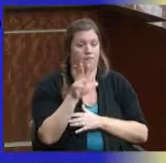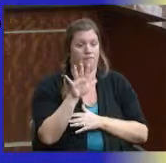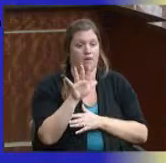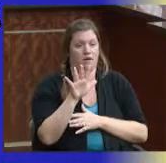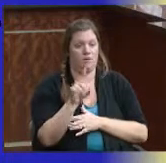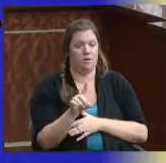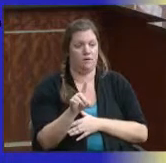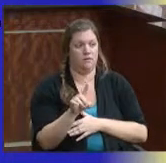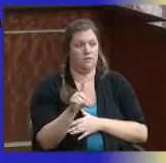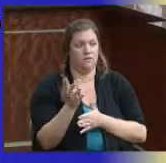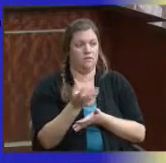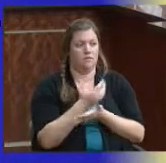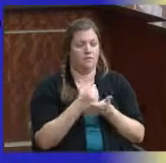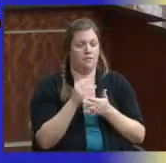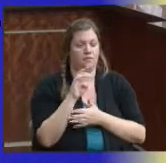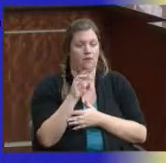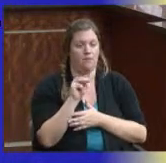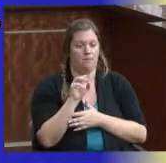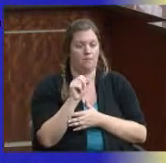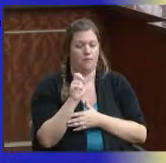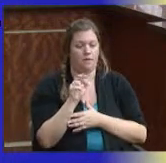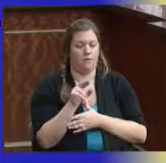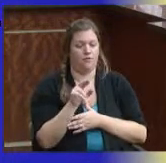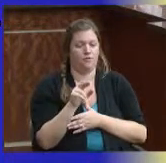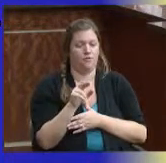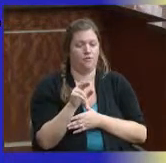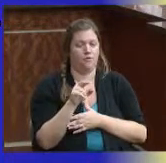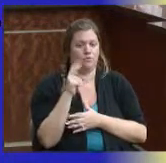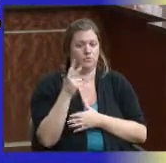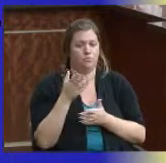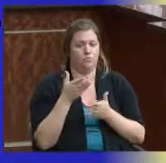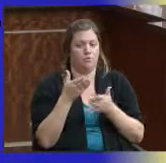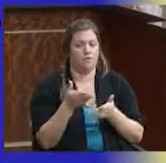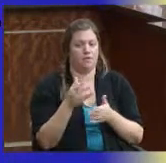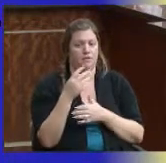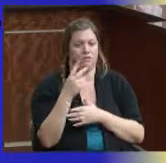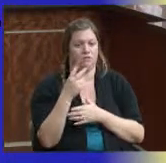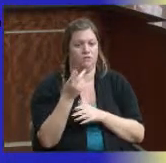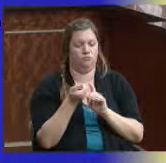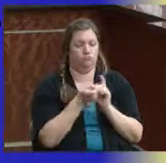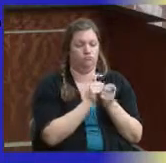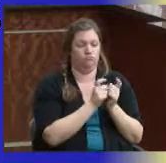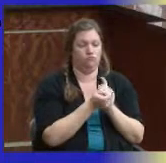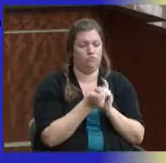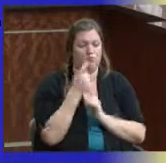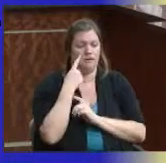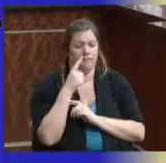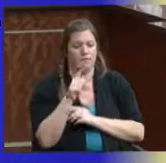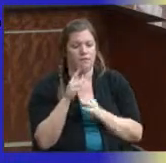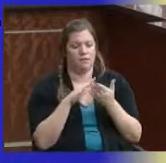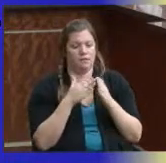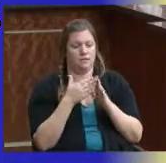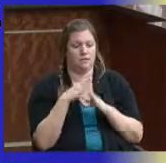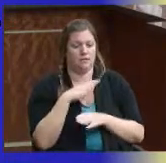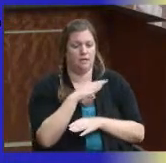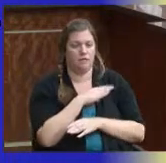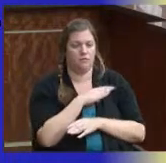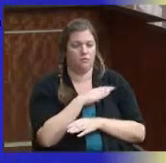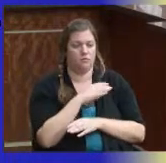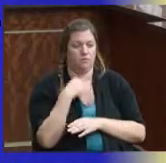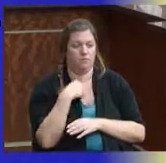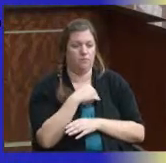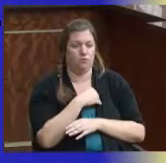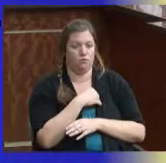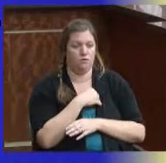351, Salary of Mayor, to provide for salary adjustments for the mayor and city council or council